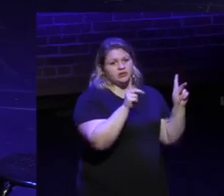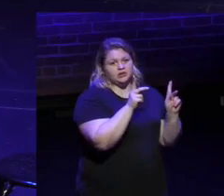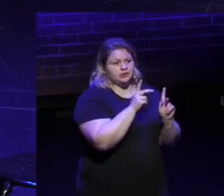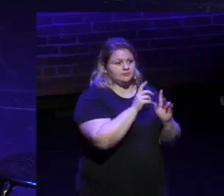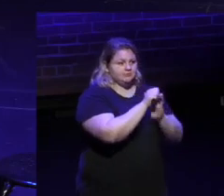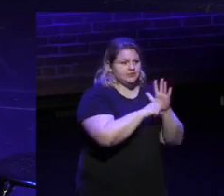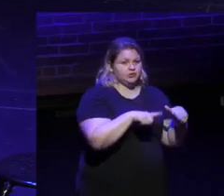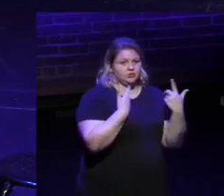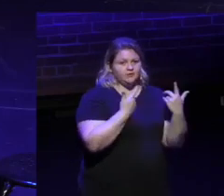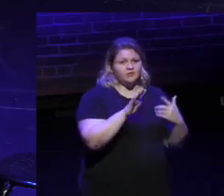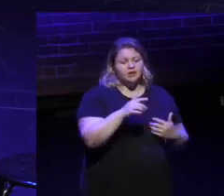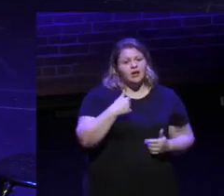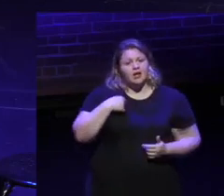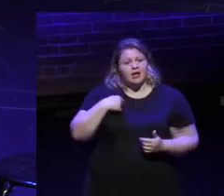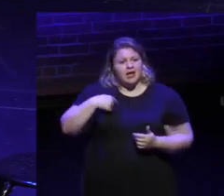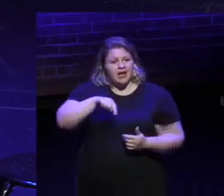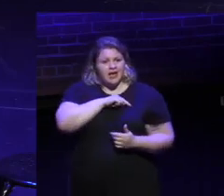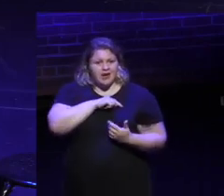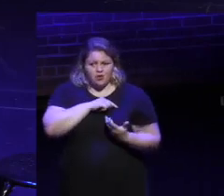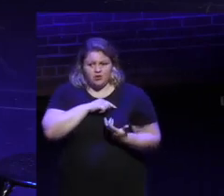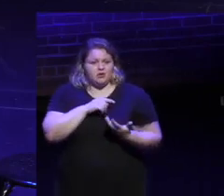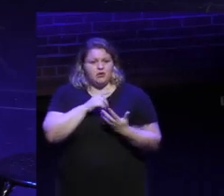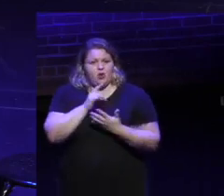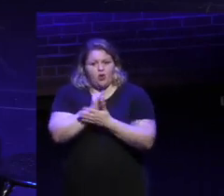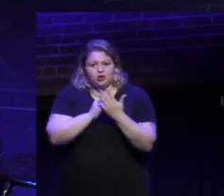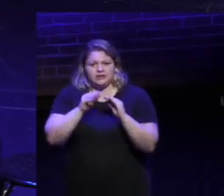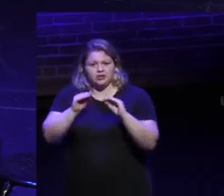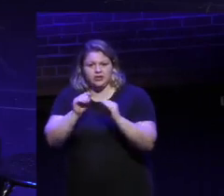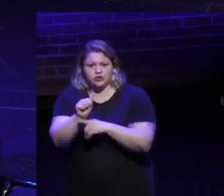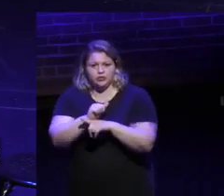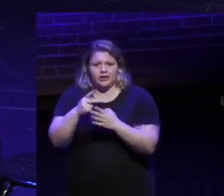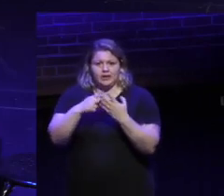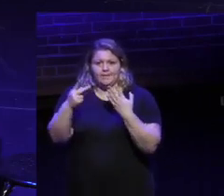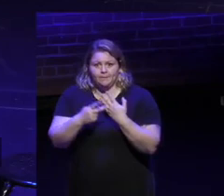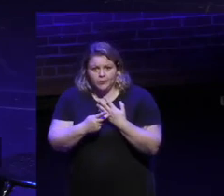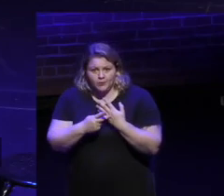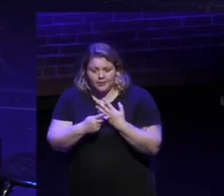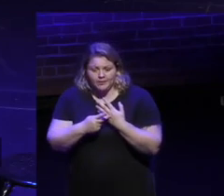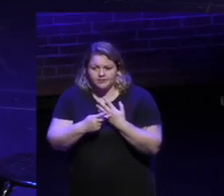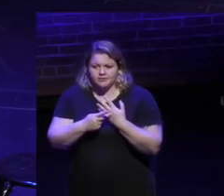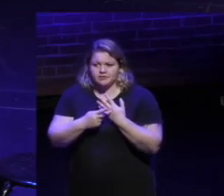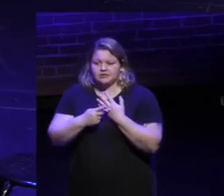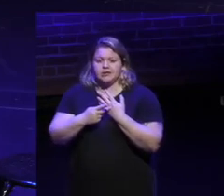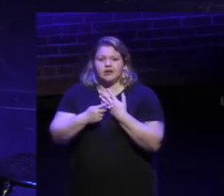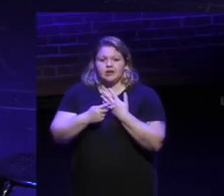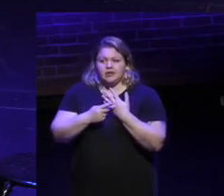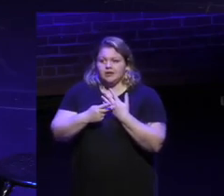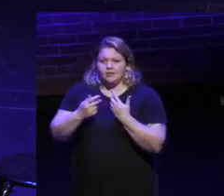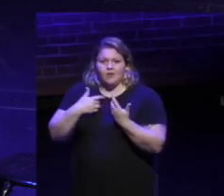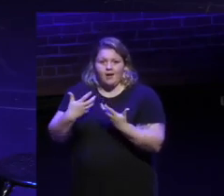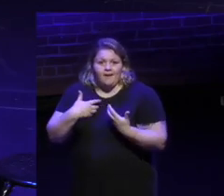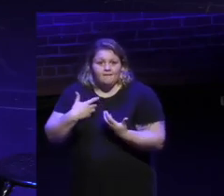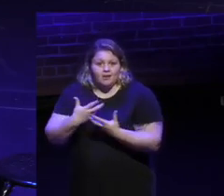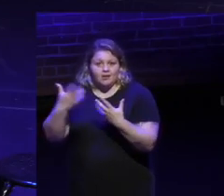of higher education arts training programs. So when we lose the folks that train here because they can't find